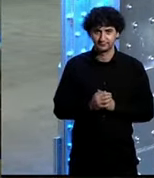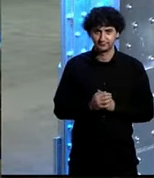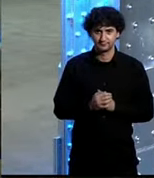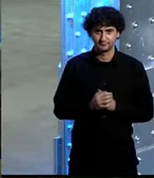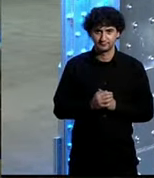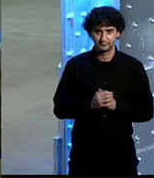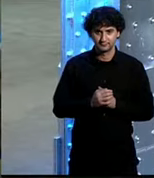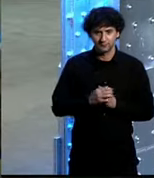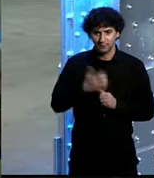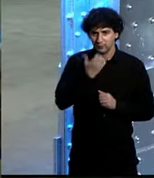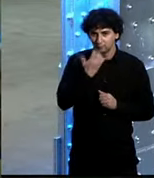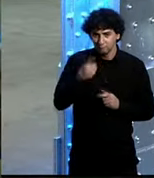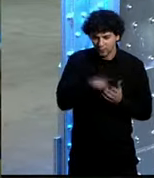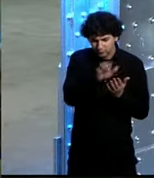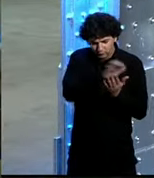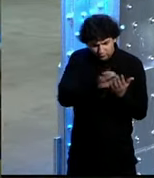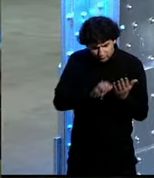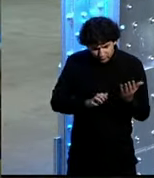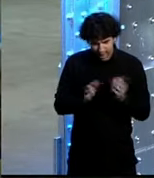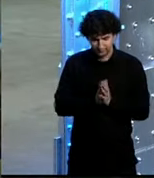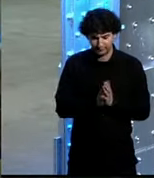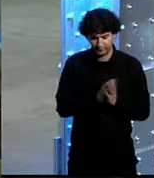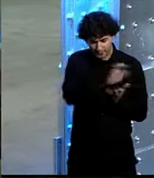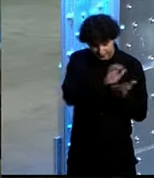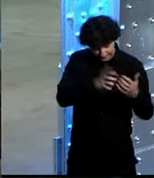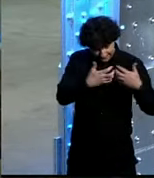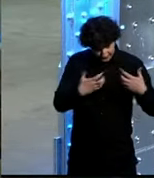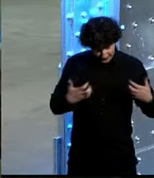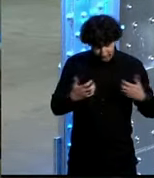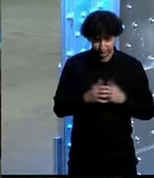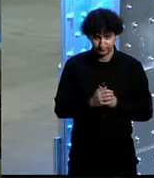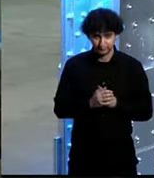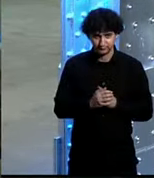approaches. We need to deal with co-creators, we need to